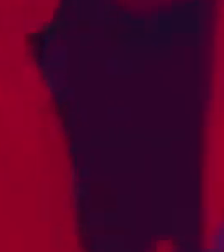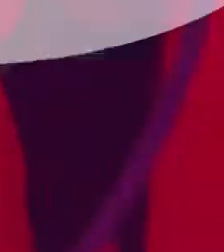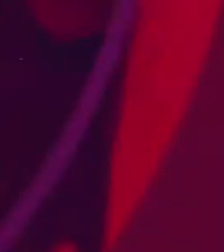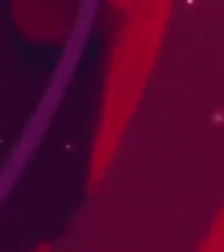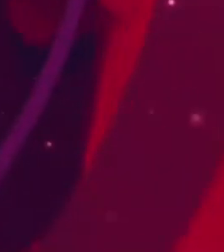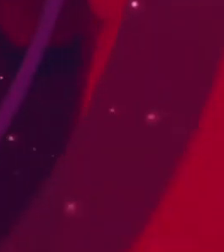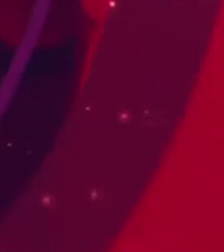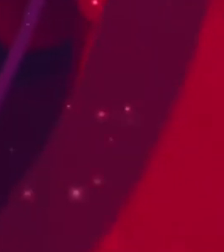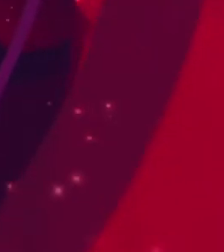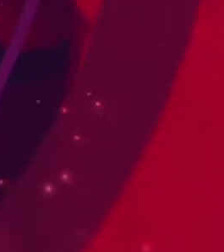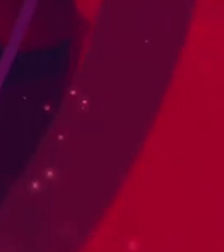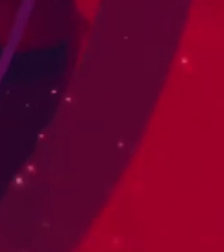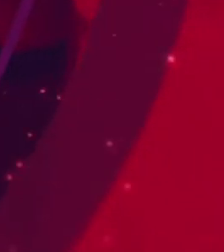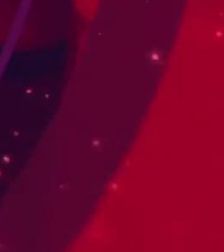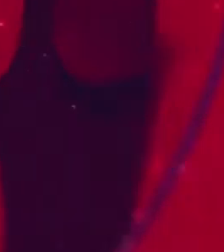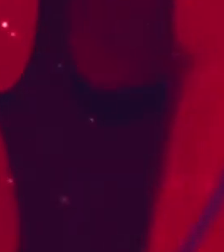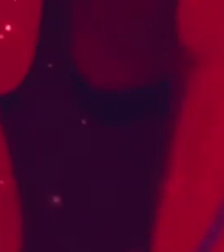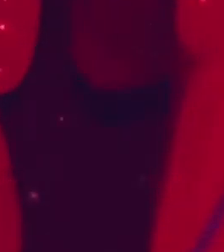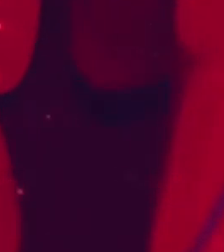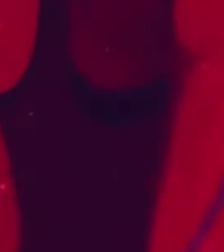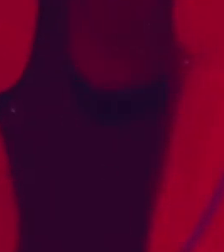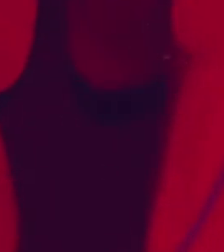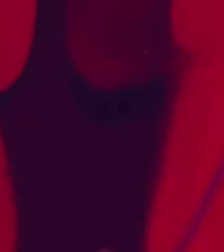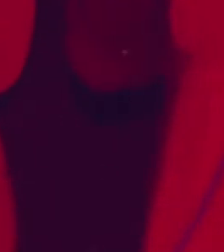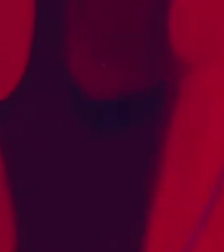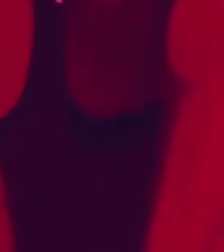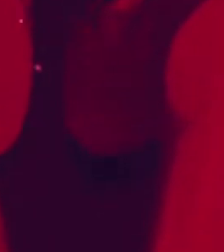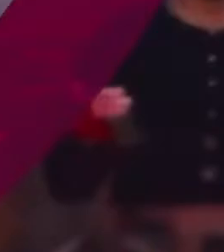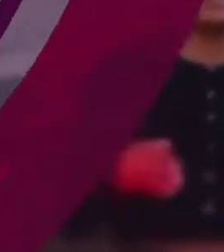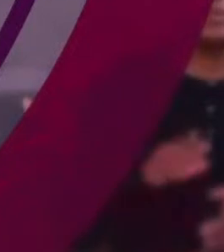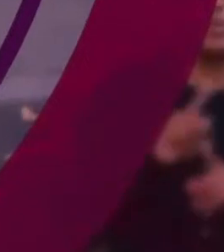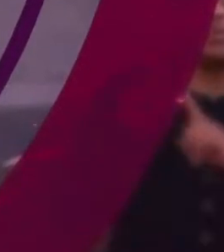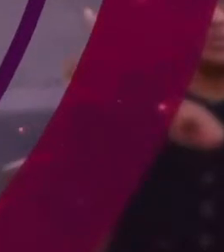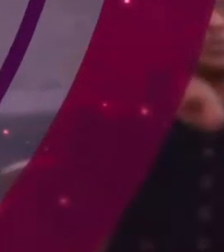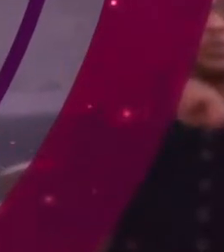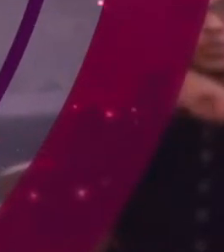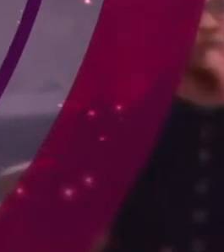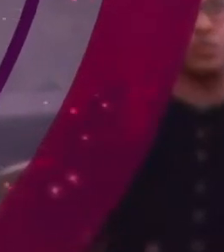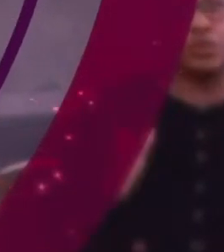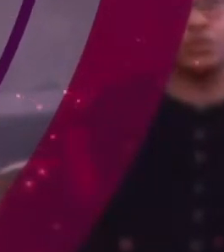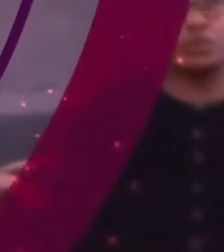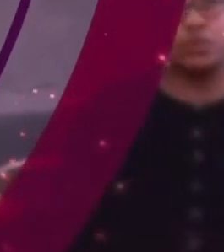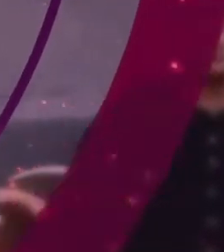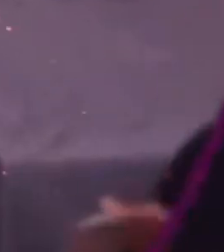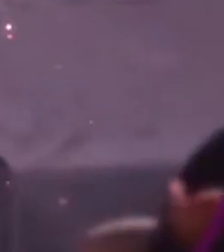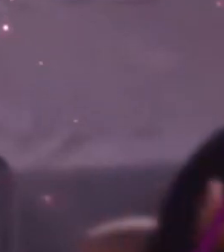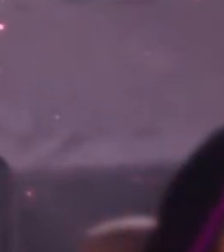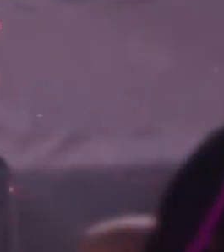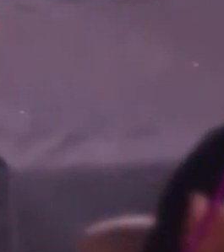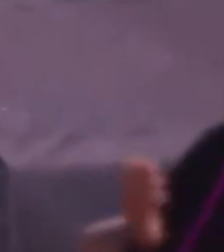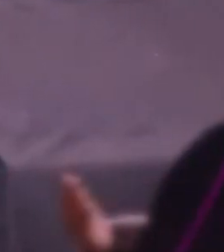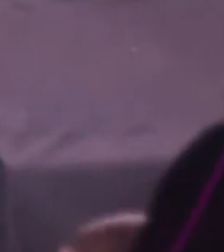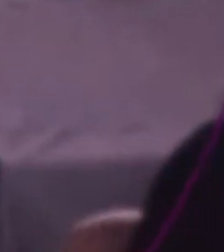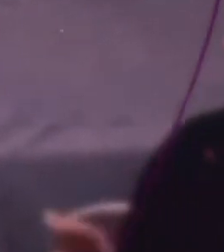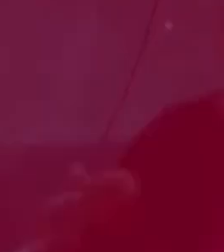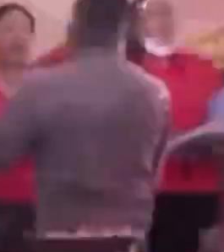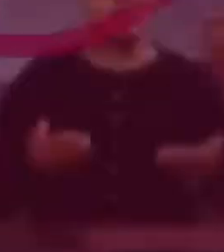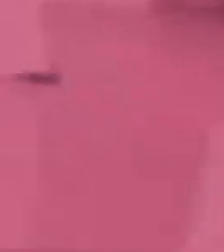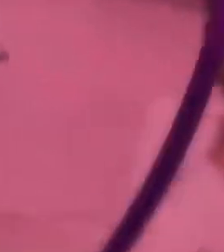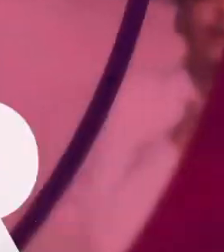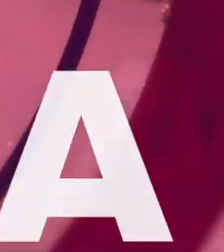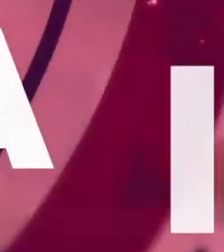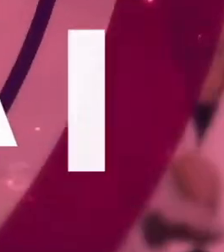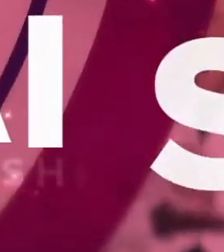We surrender ourselves to you, that as we start off the Holy Communion service, you may be together with us. Minister to us from